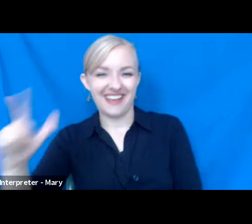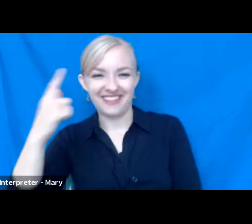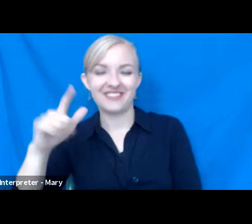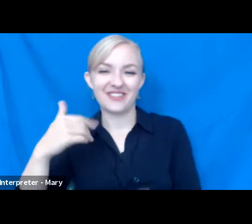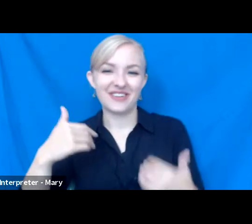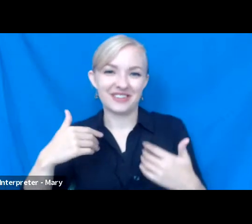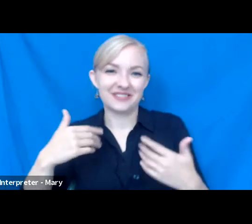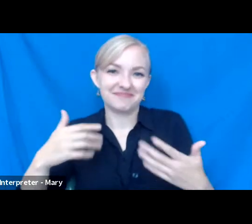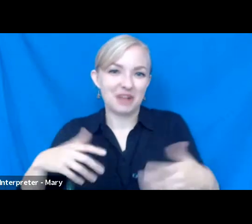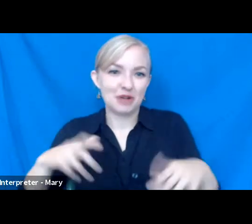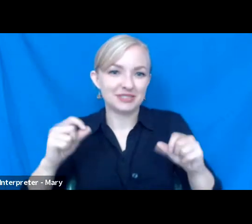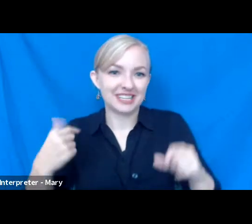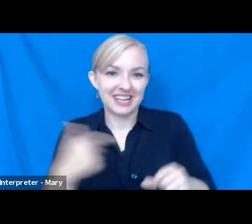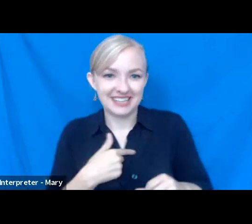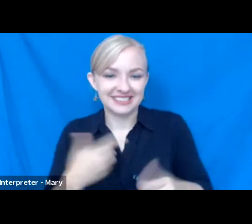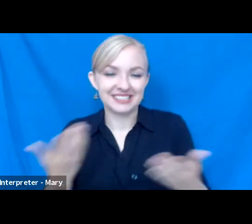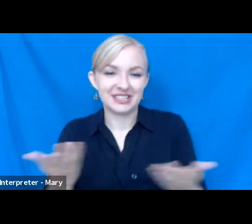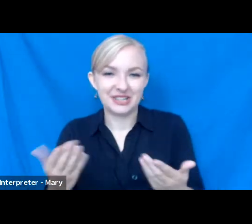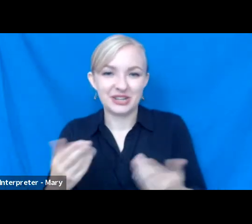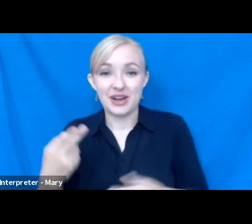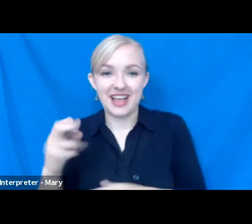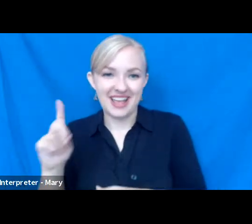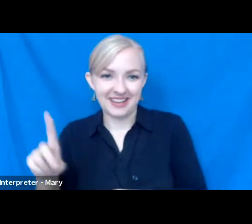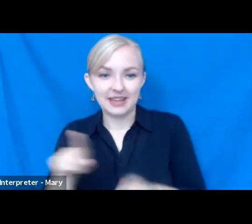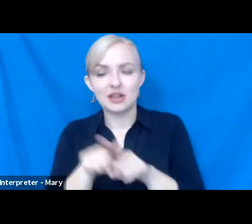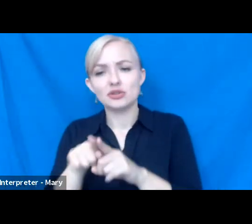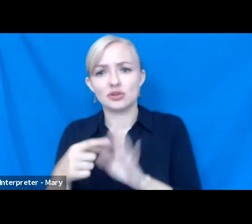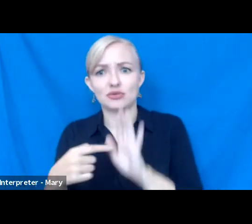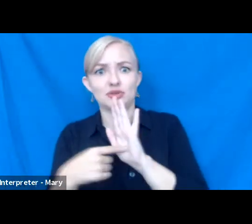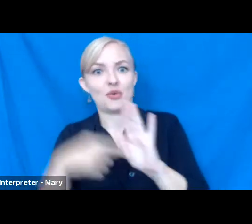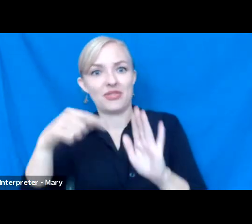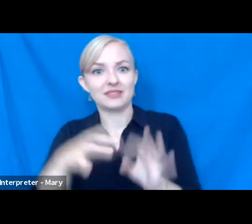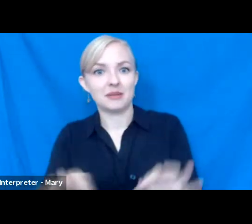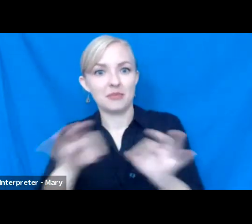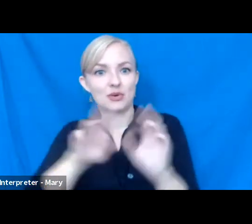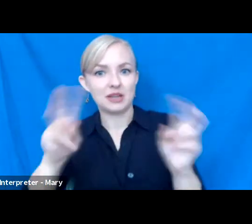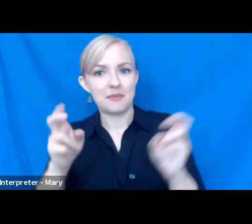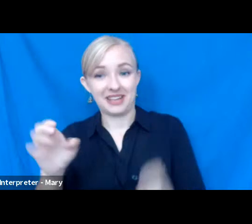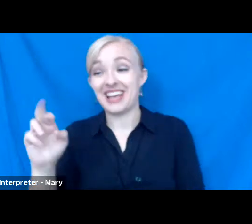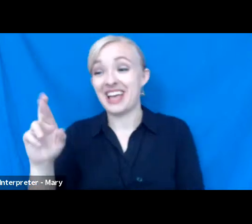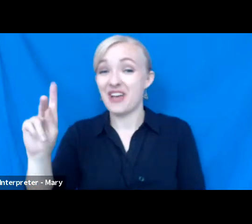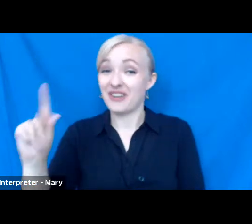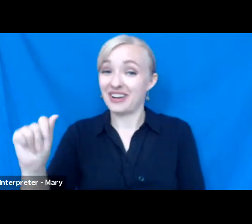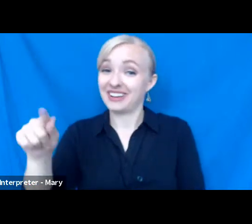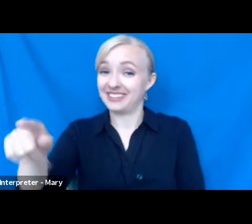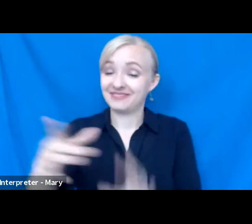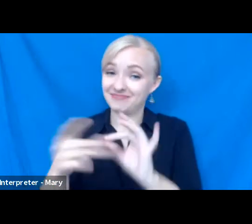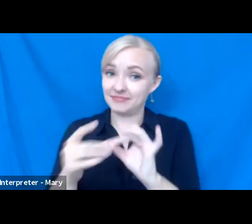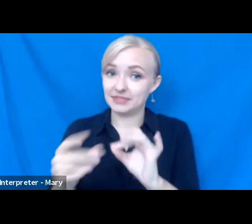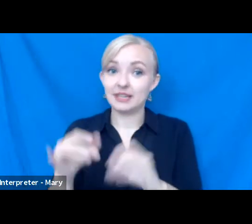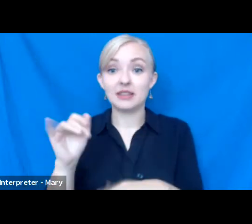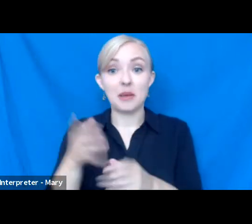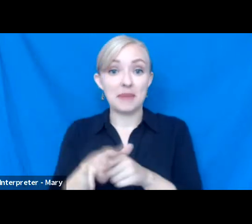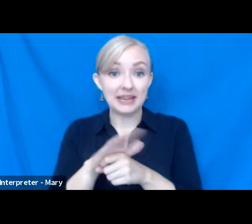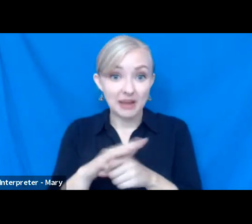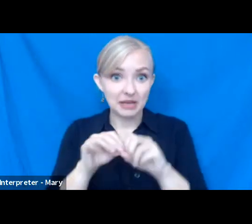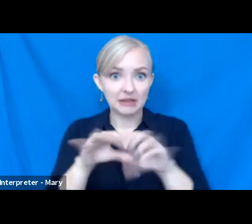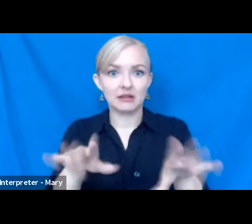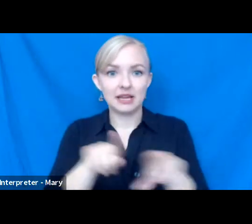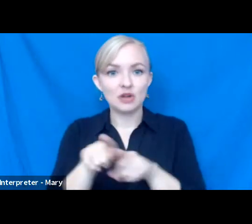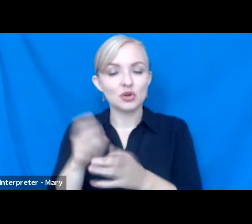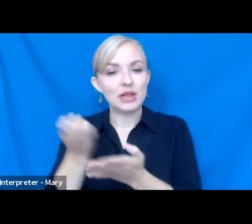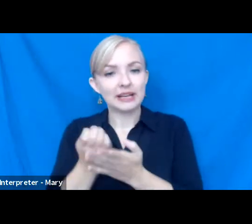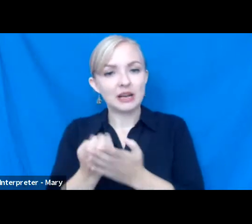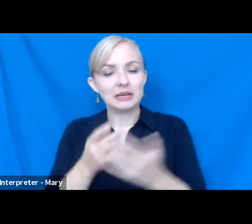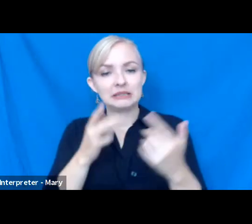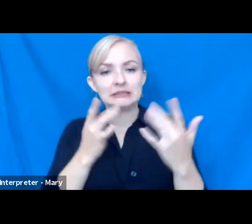here today and for highlighting this important topic. You know, as Erica said, the pandemic and the resulting economic hardship for so many